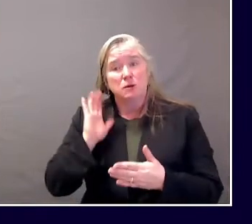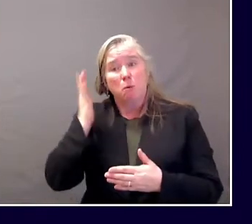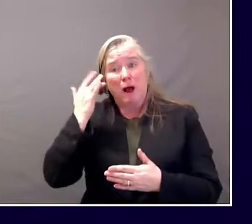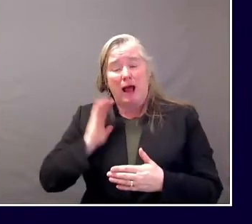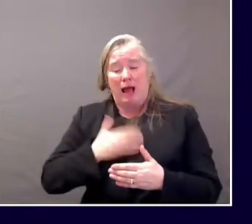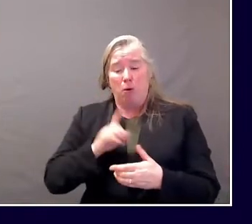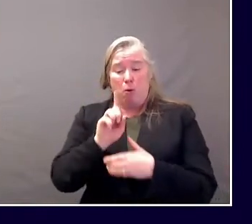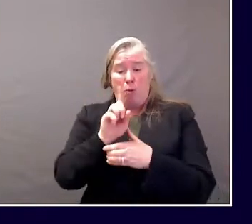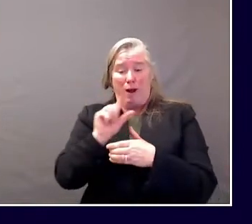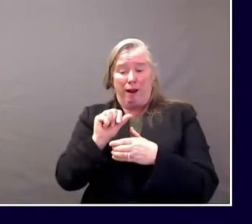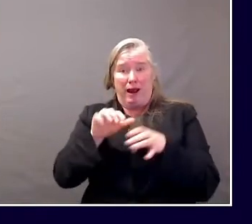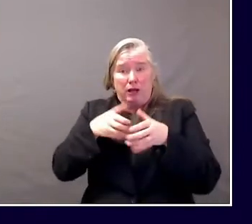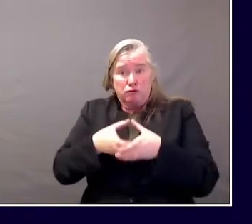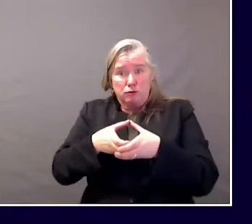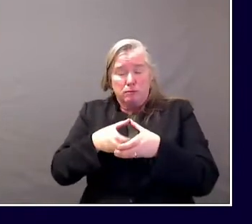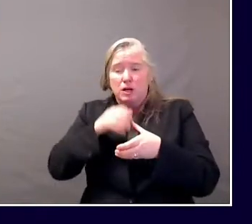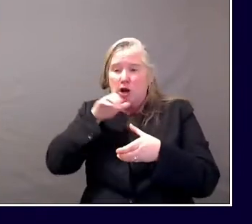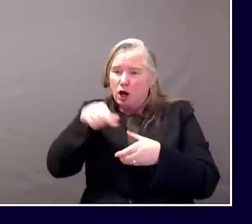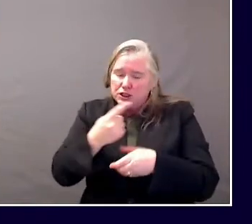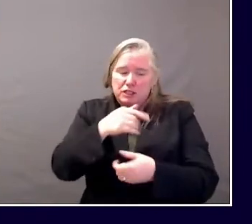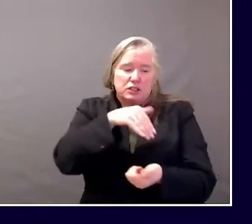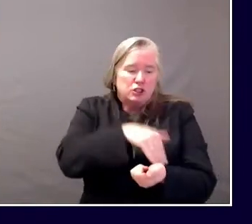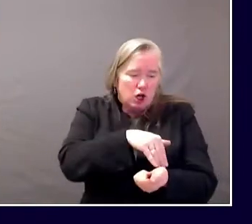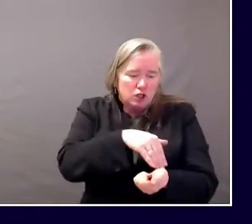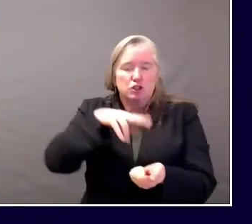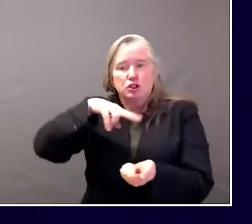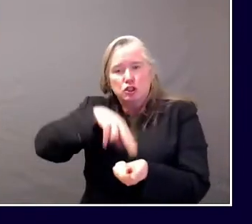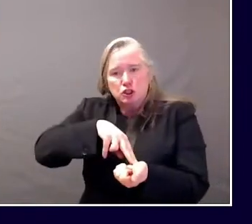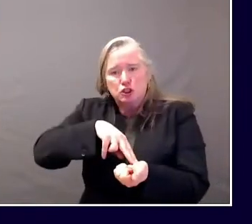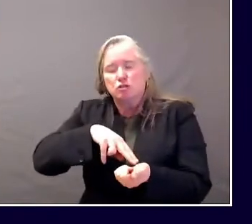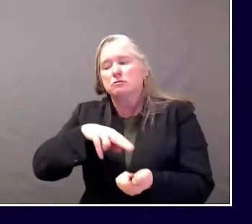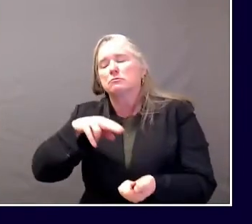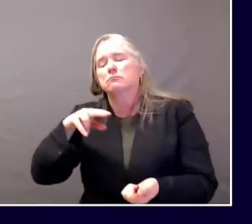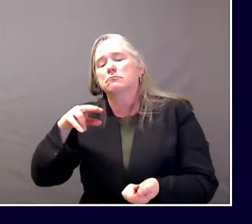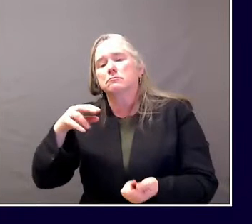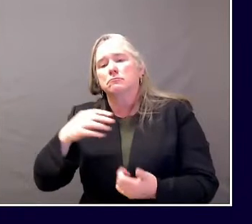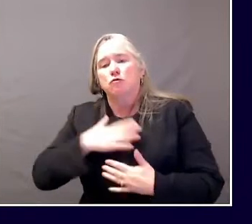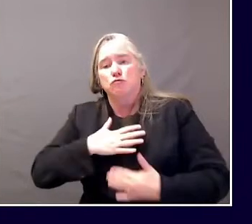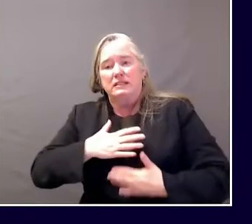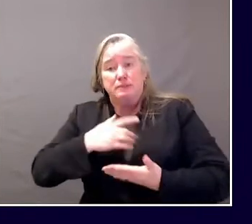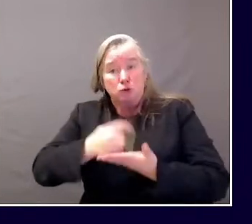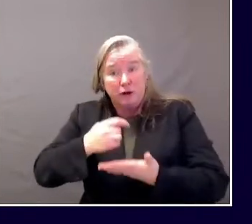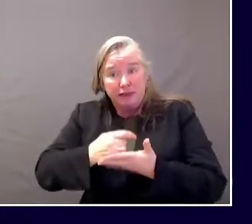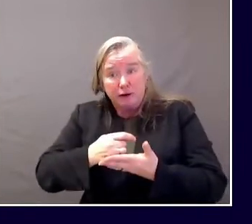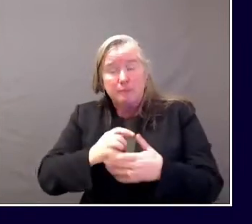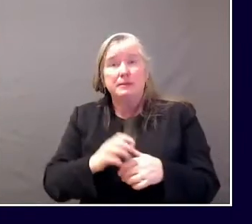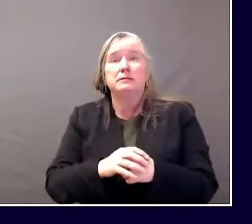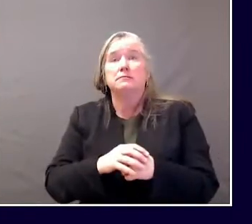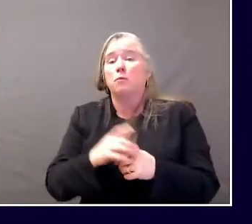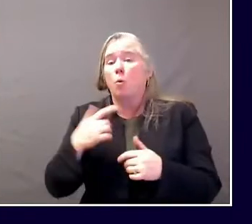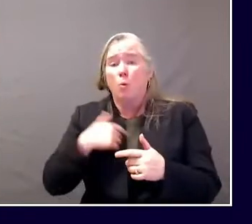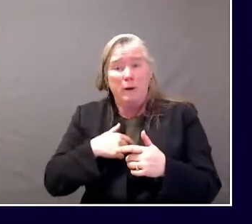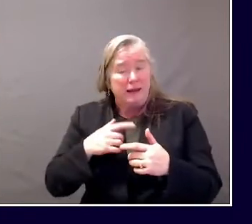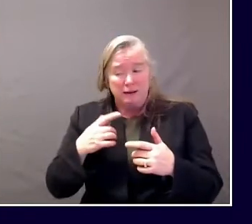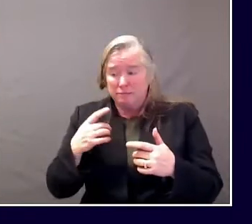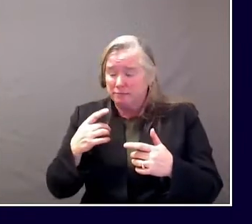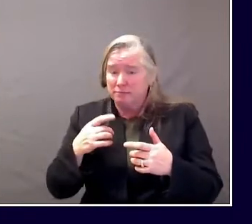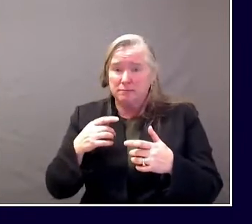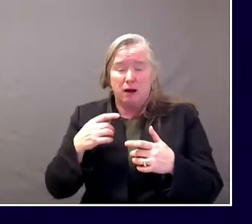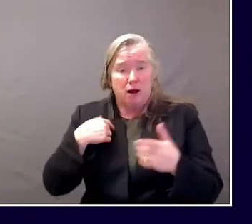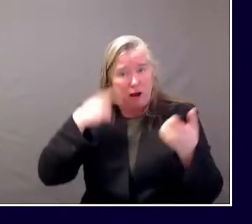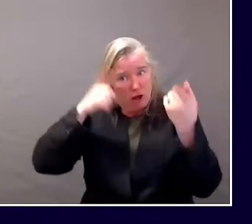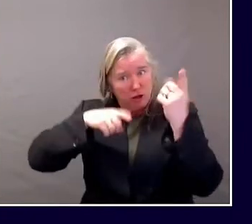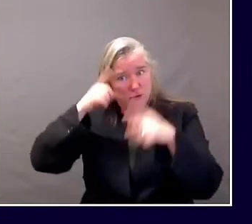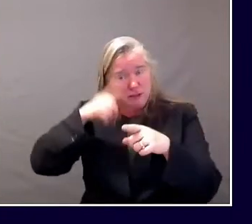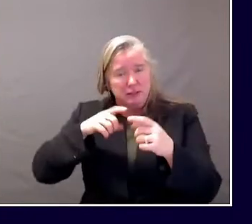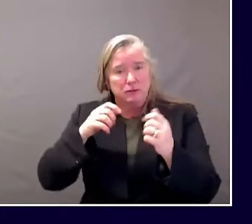nurses and respiratory therapists, those who are in direct patient care. We expanded, or we agreed with